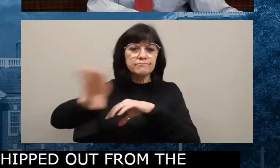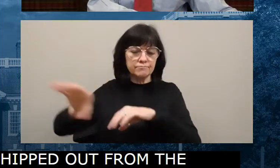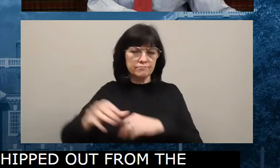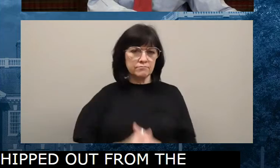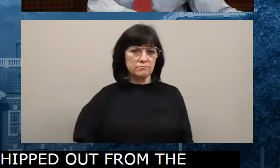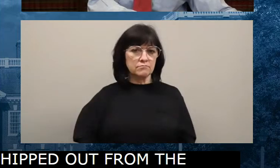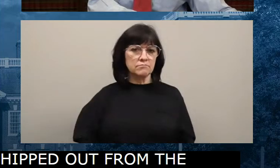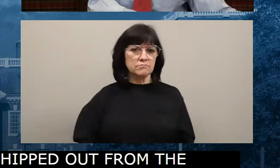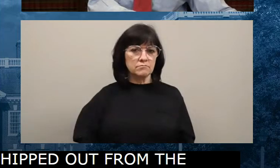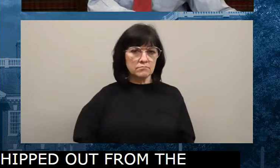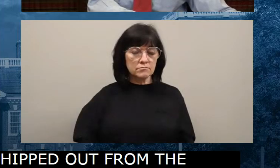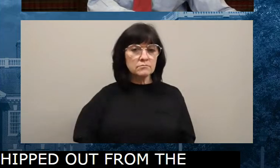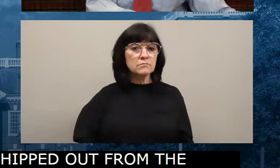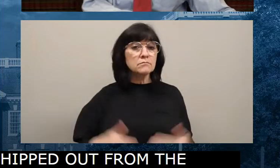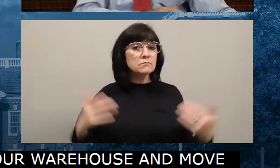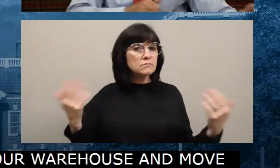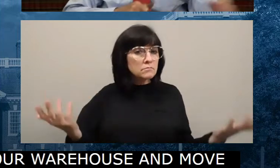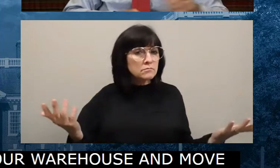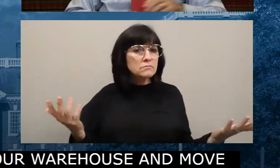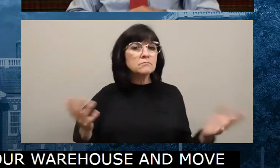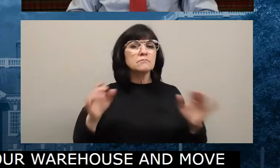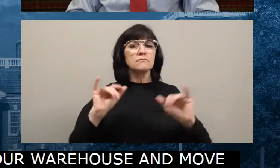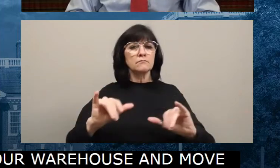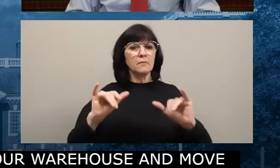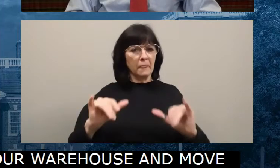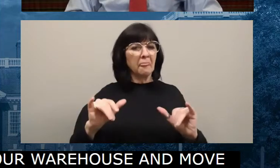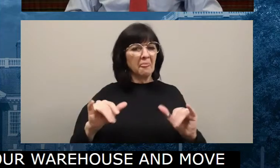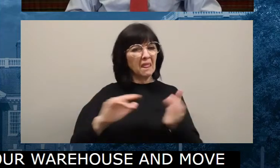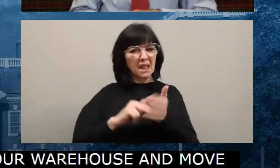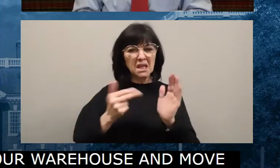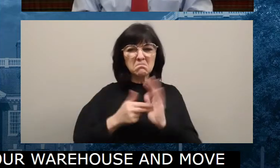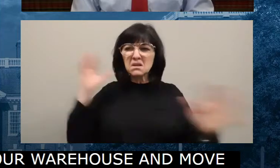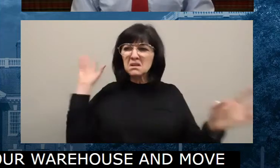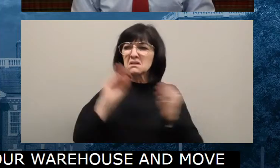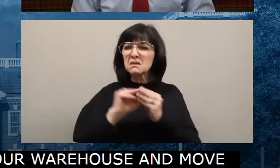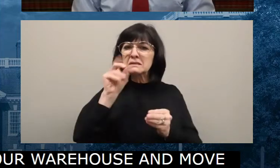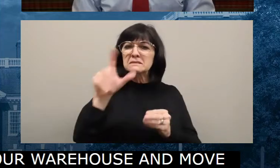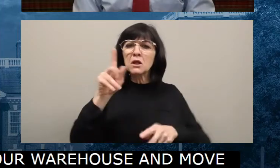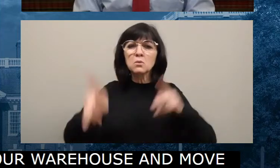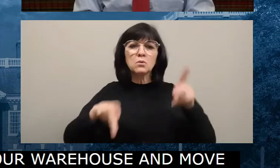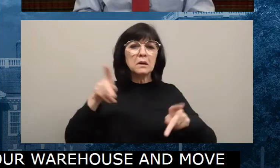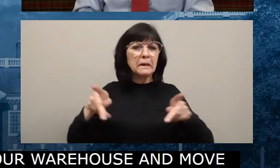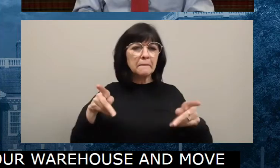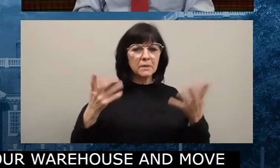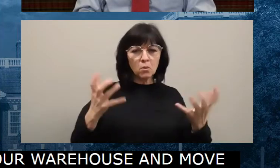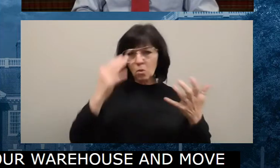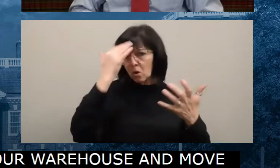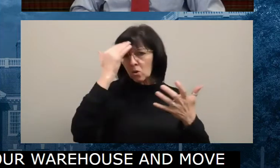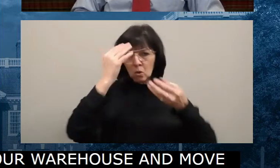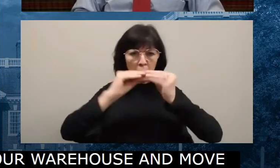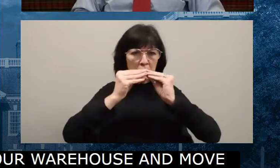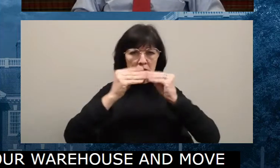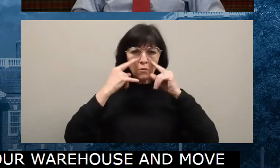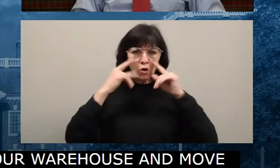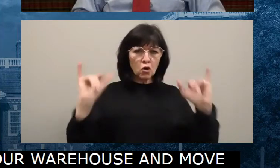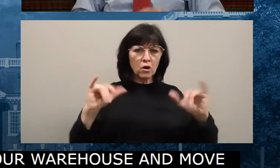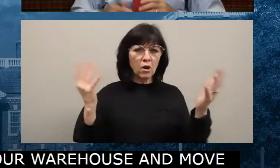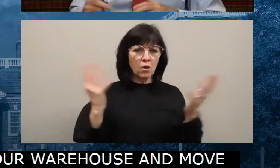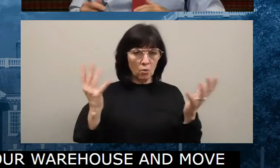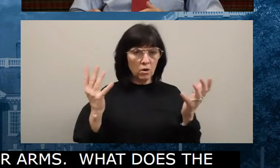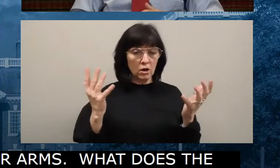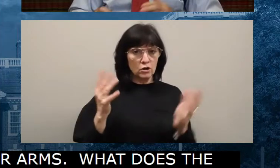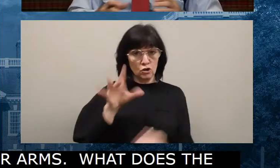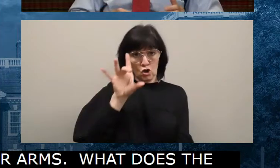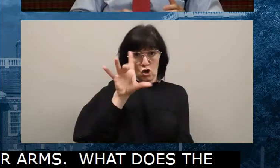what's that progress look like? Over 38% of all Delawareans, that's the total state population.